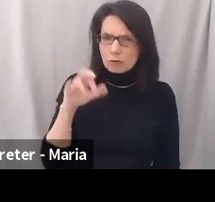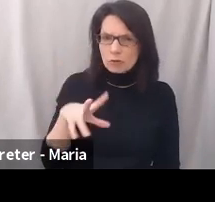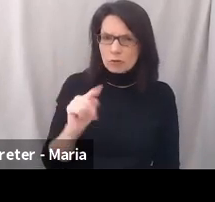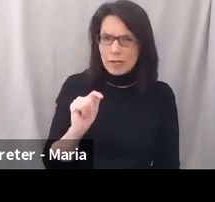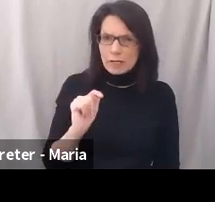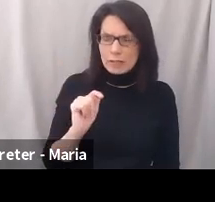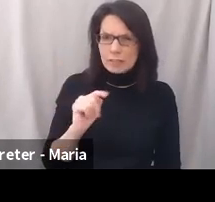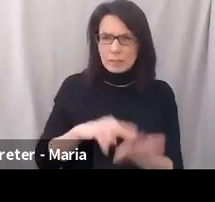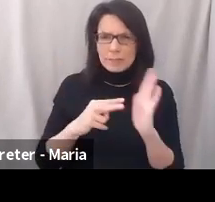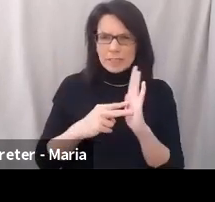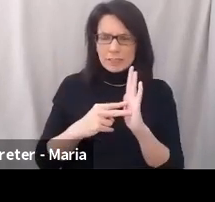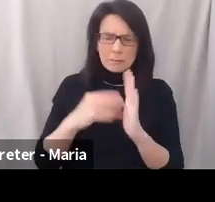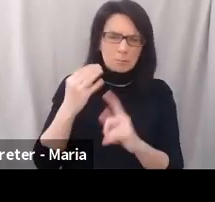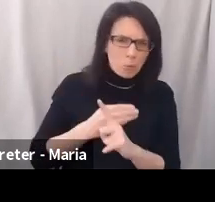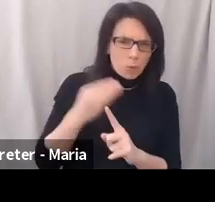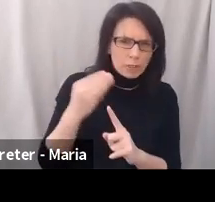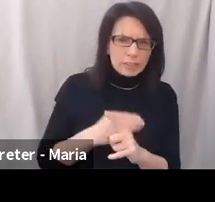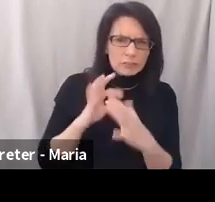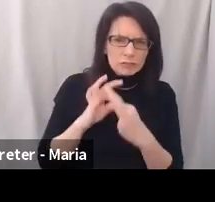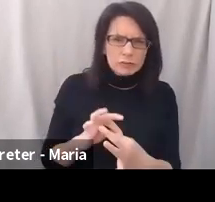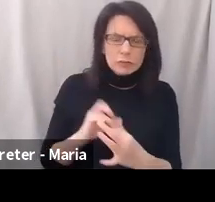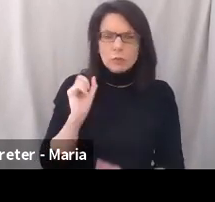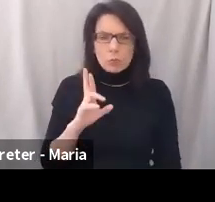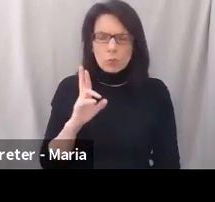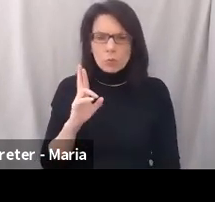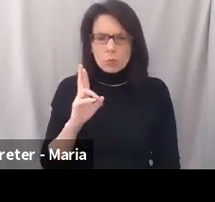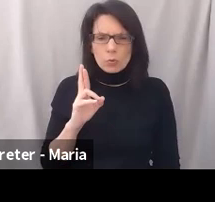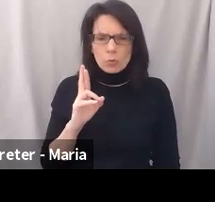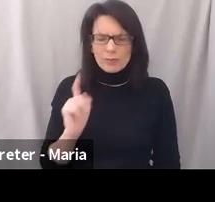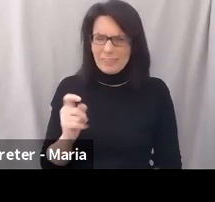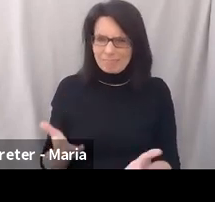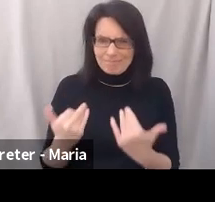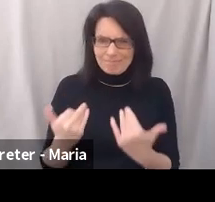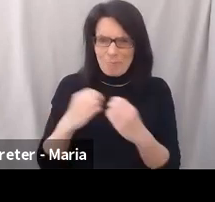home mortgage or um, I just need